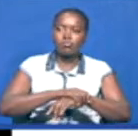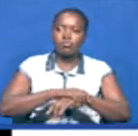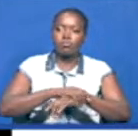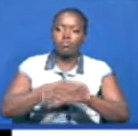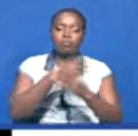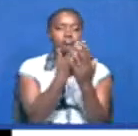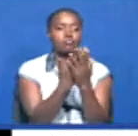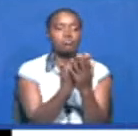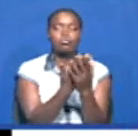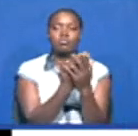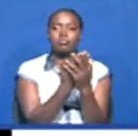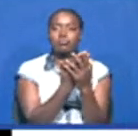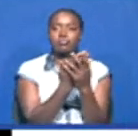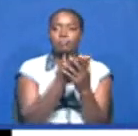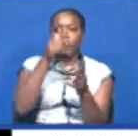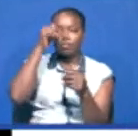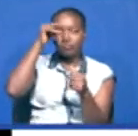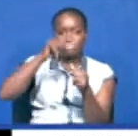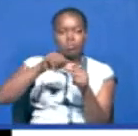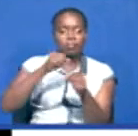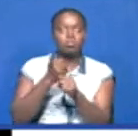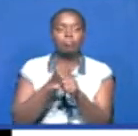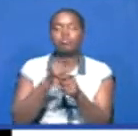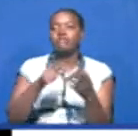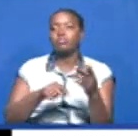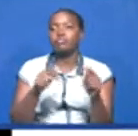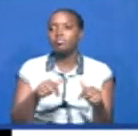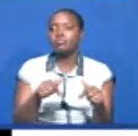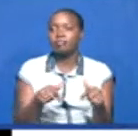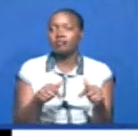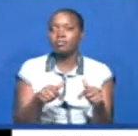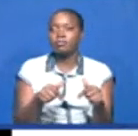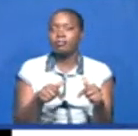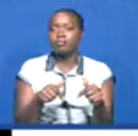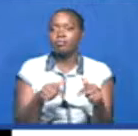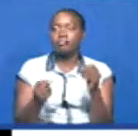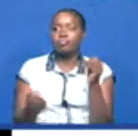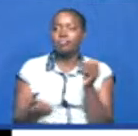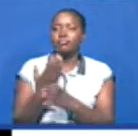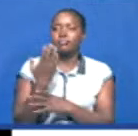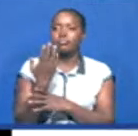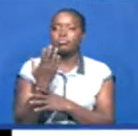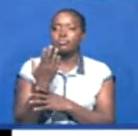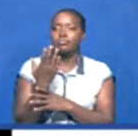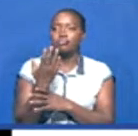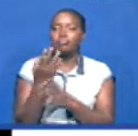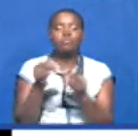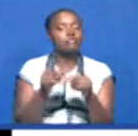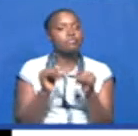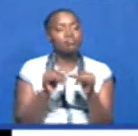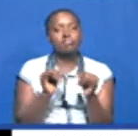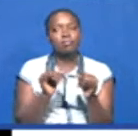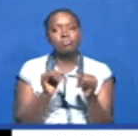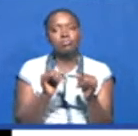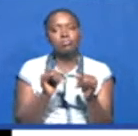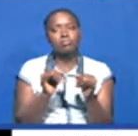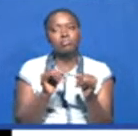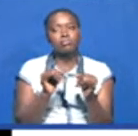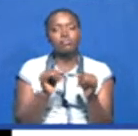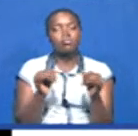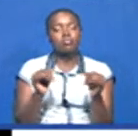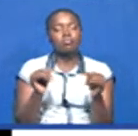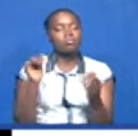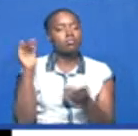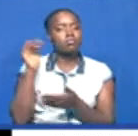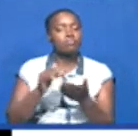prosecutions. Remember what we are doing here today. We launch and we implement, we will have cut almost by